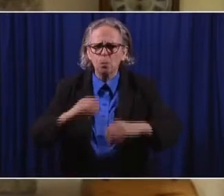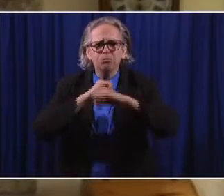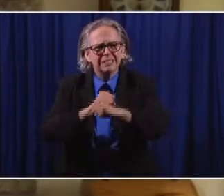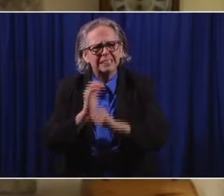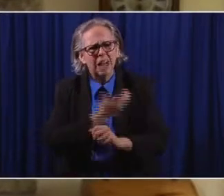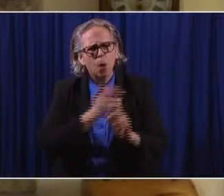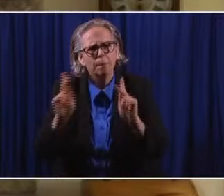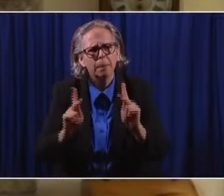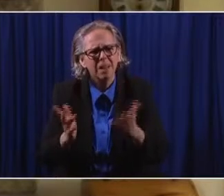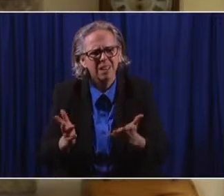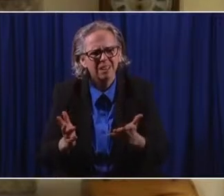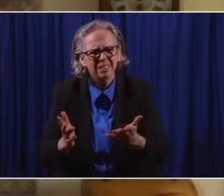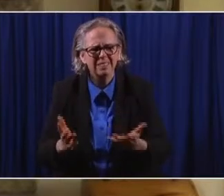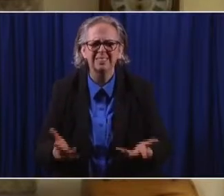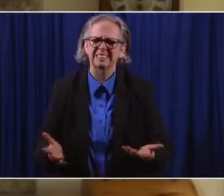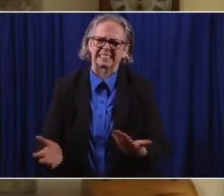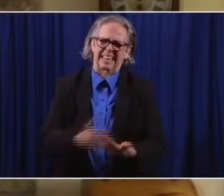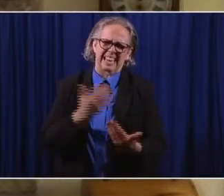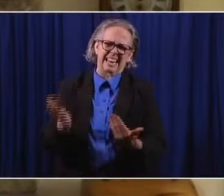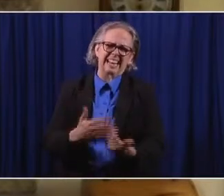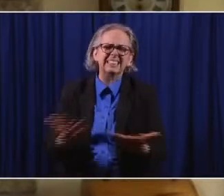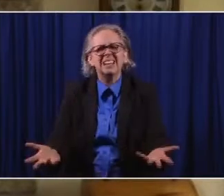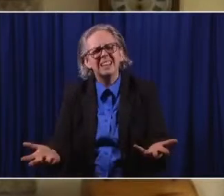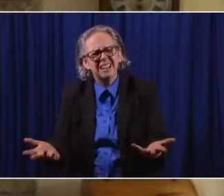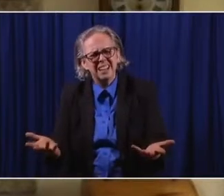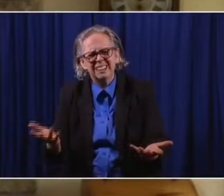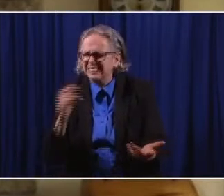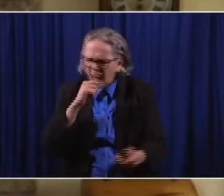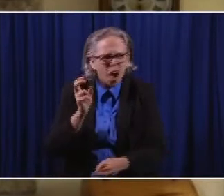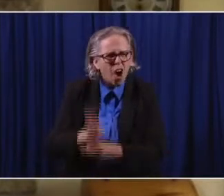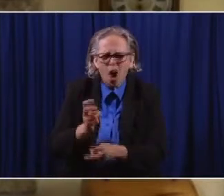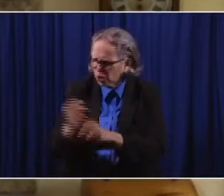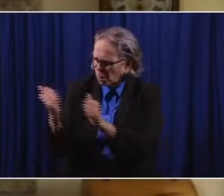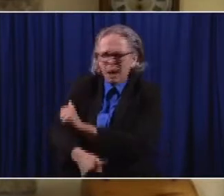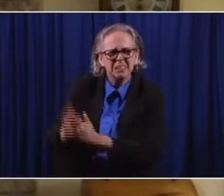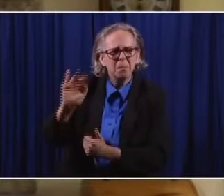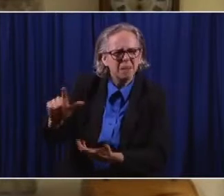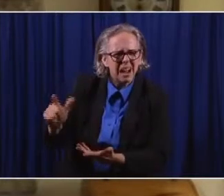one. This is not hard. We need to get it done.